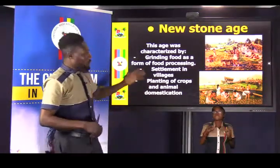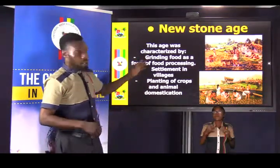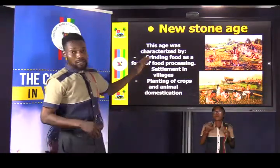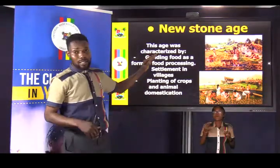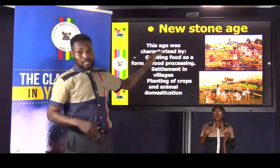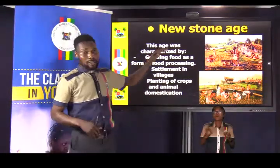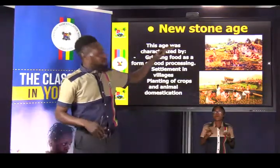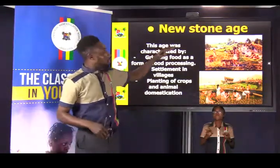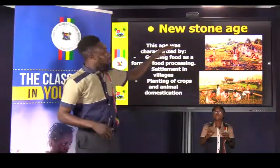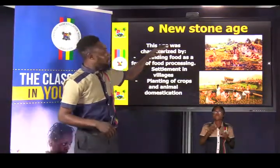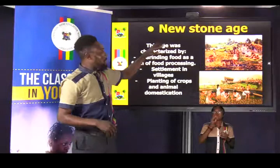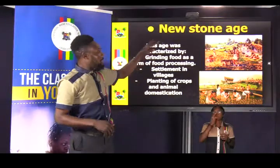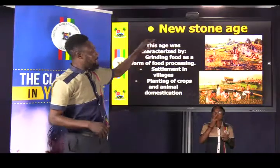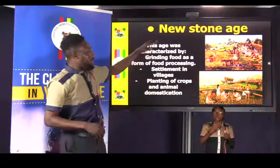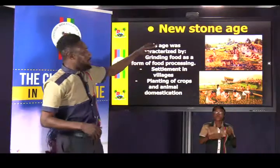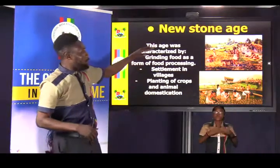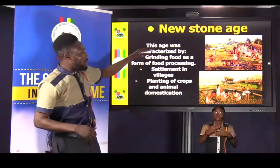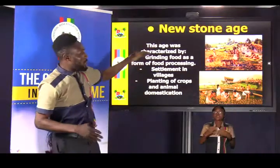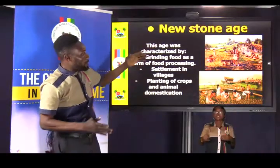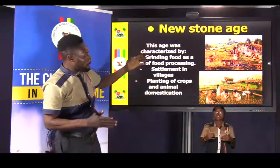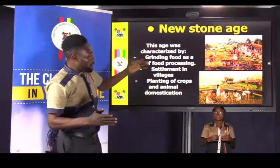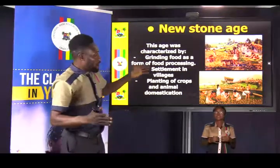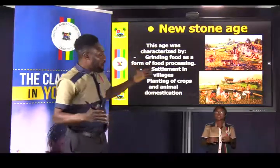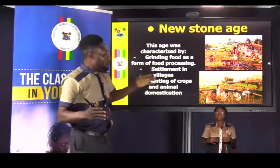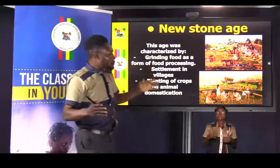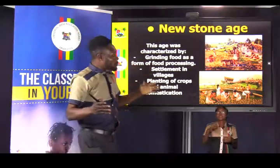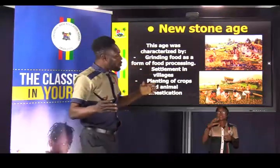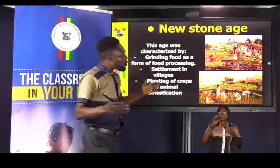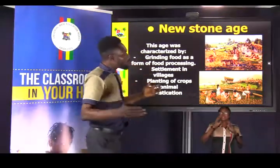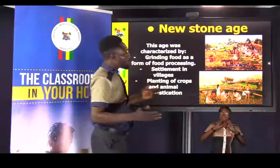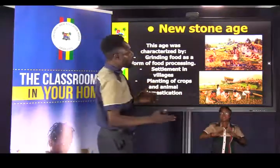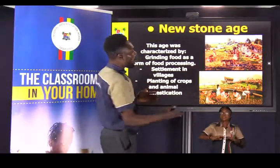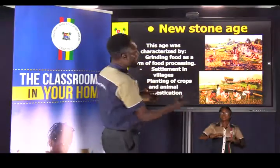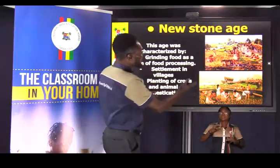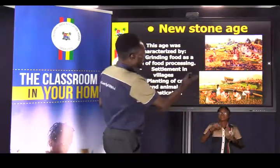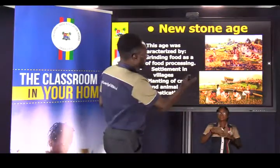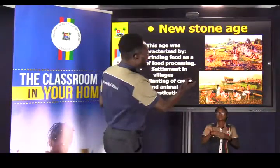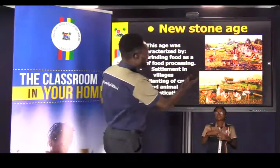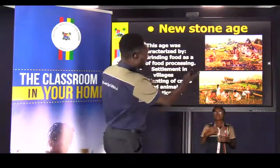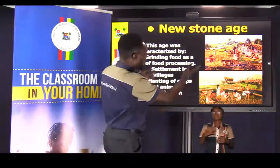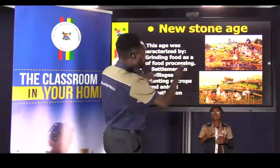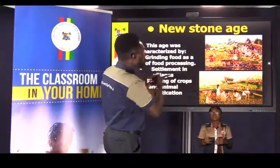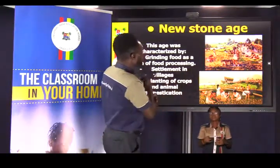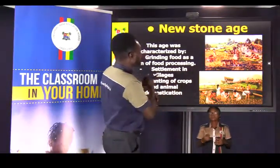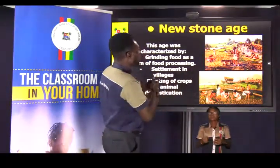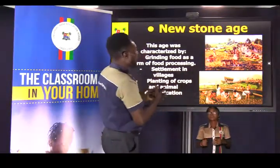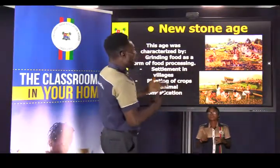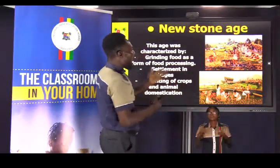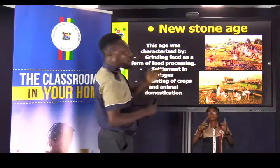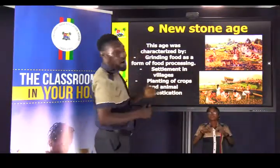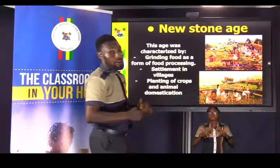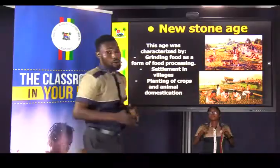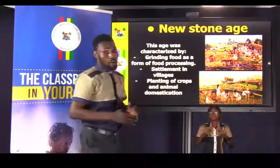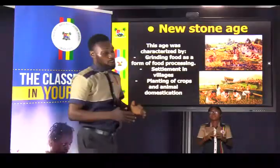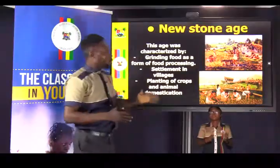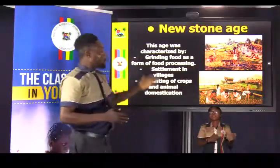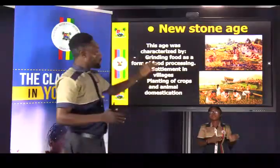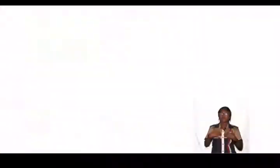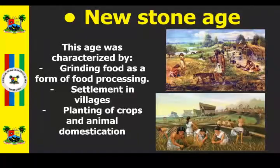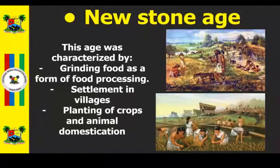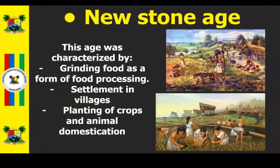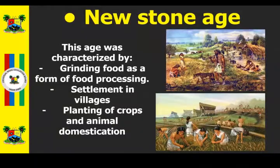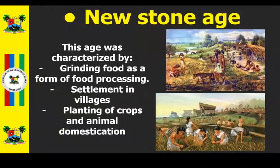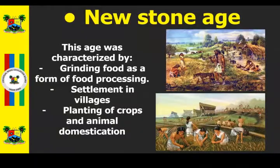domestication. This is the stage where most of us can now see our